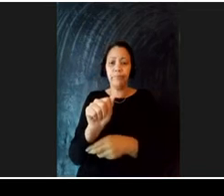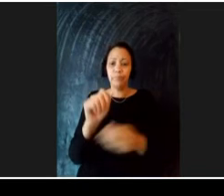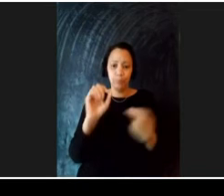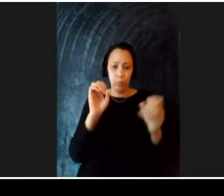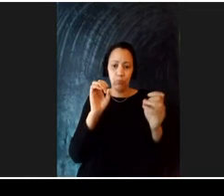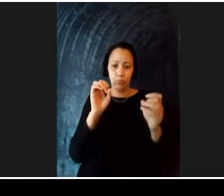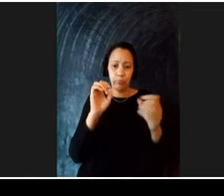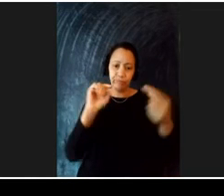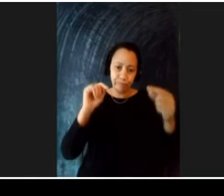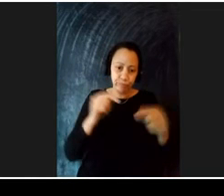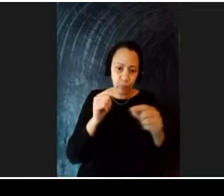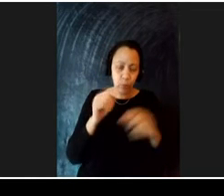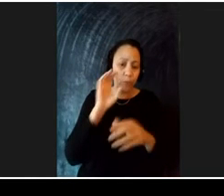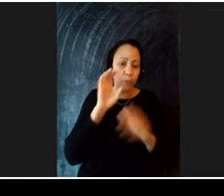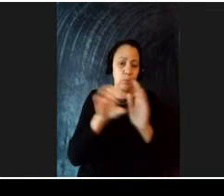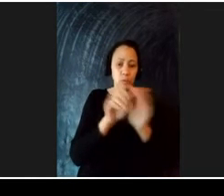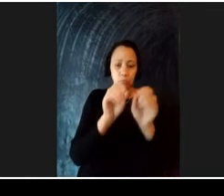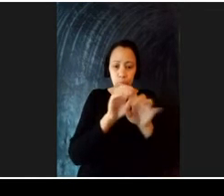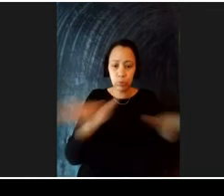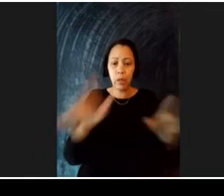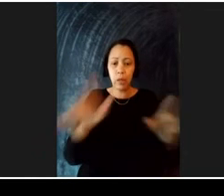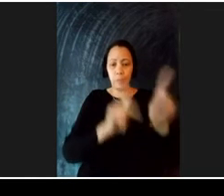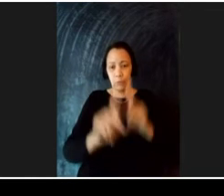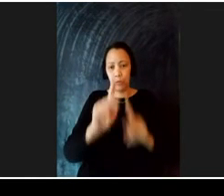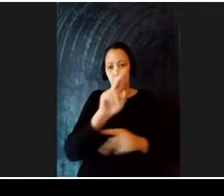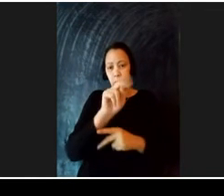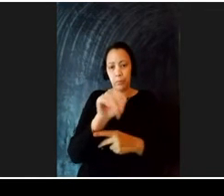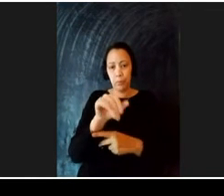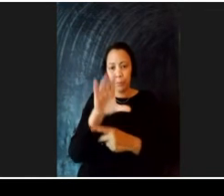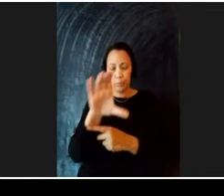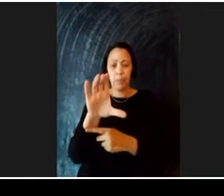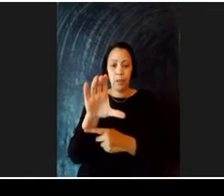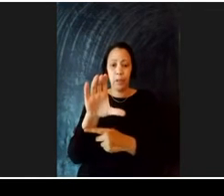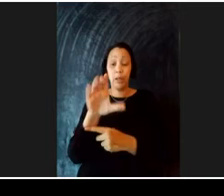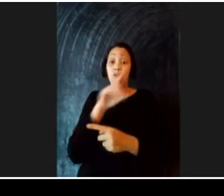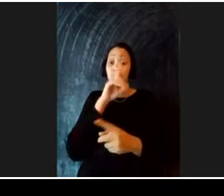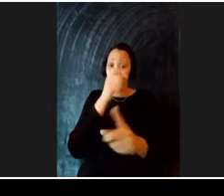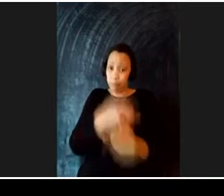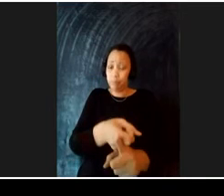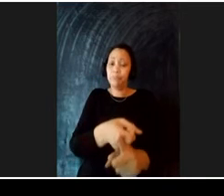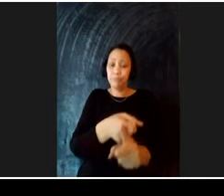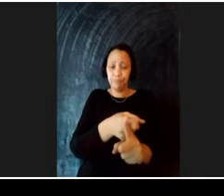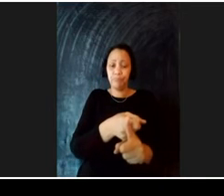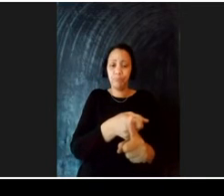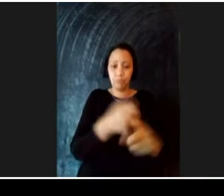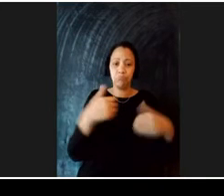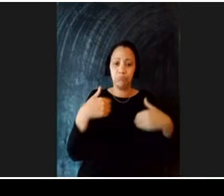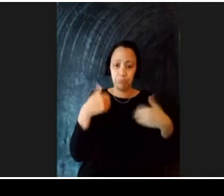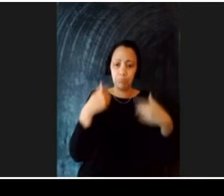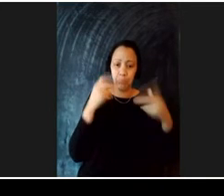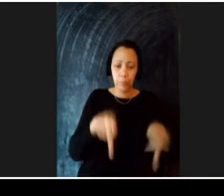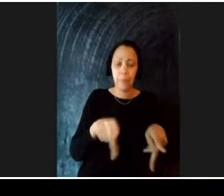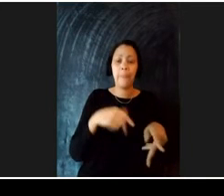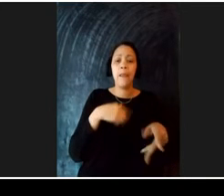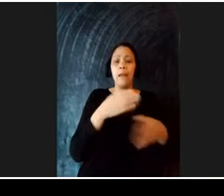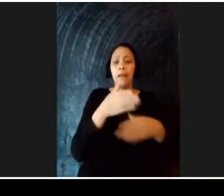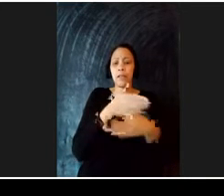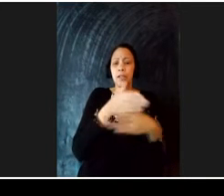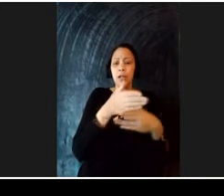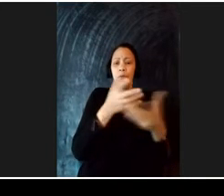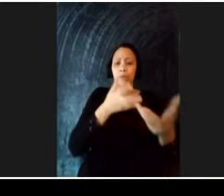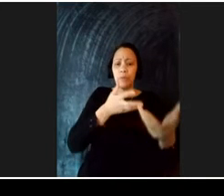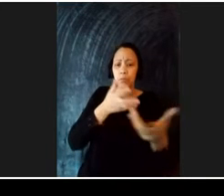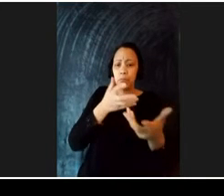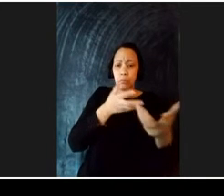concerned about this new moment where interactions are forced online and girls bodies are easily exposed gge staff immediately